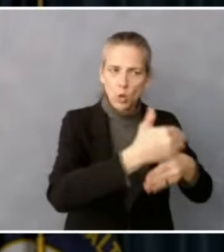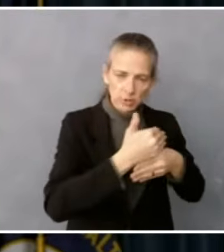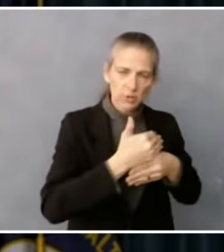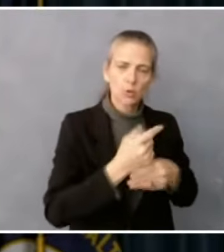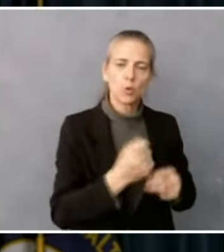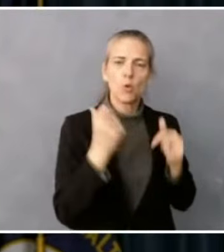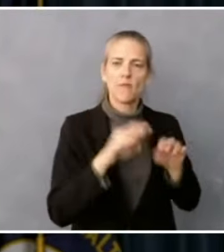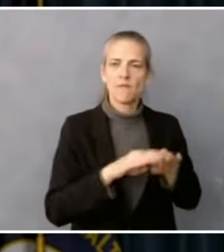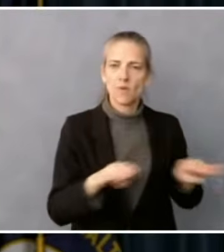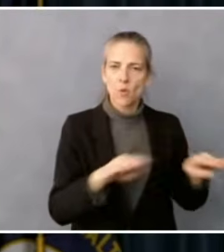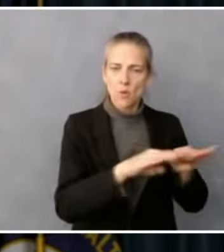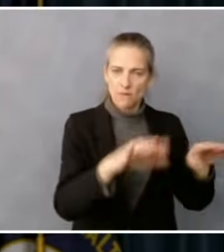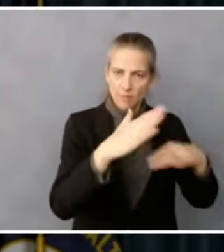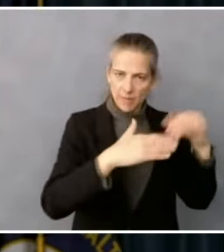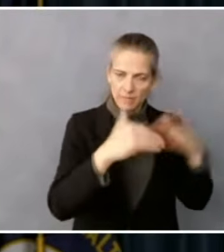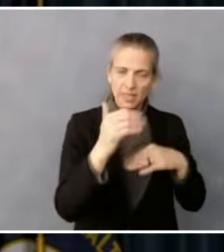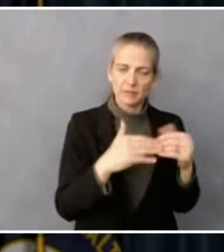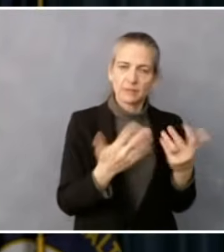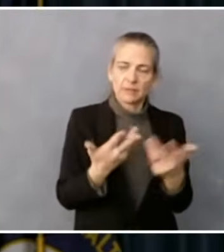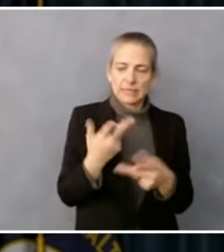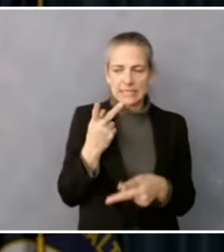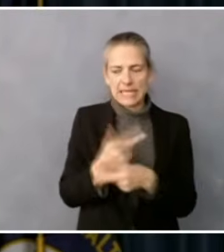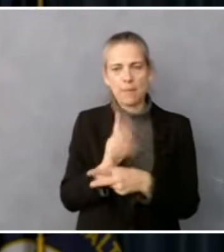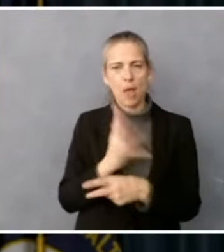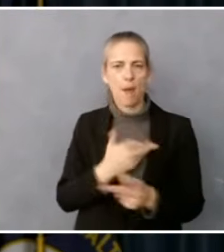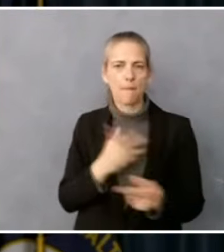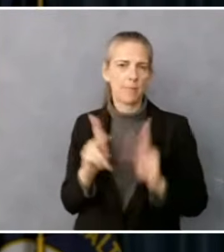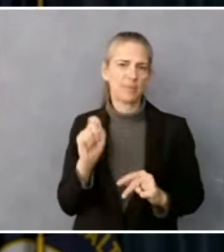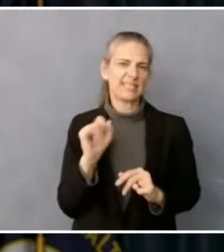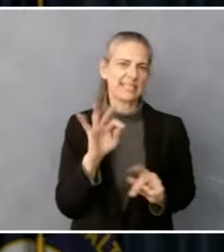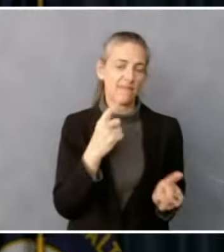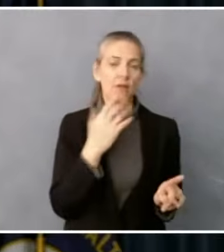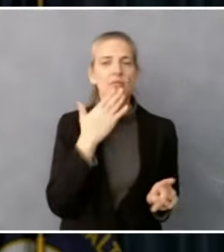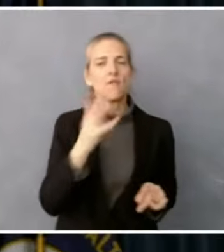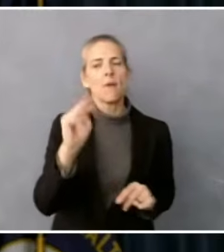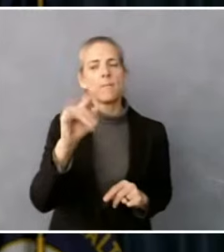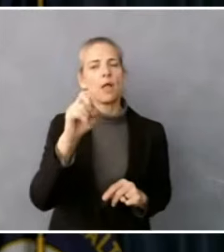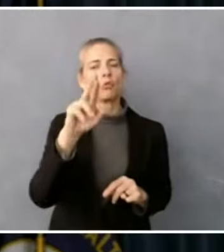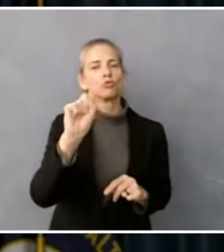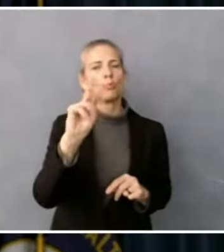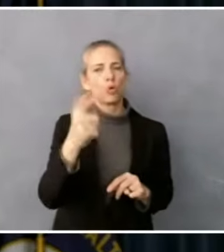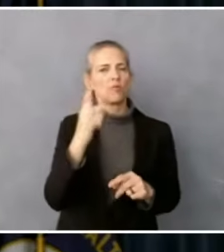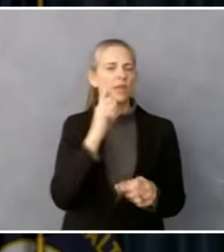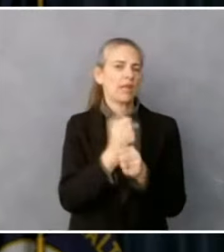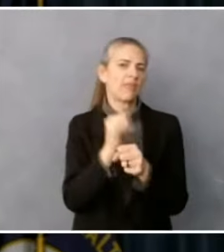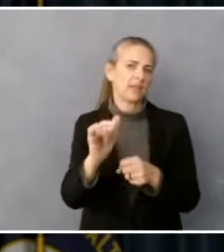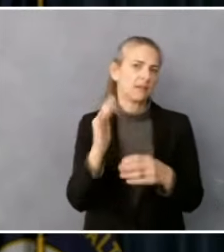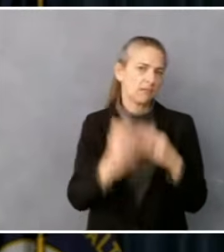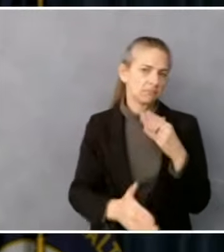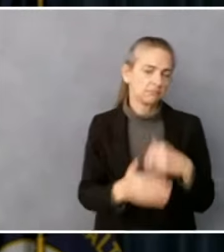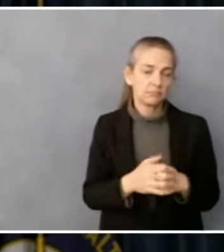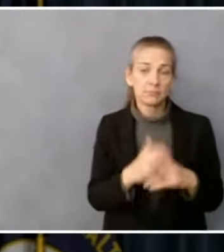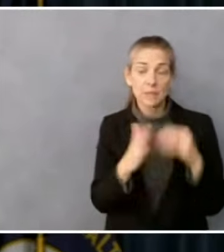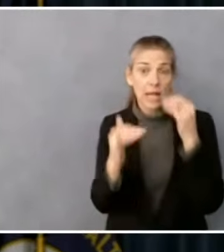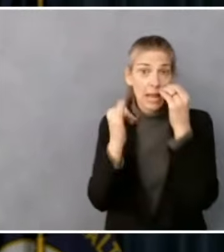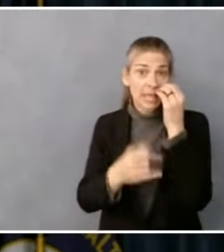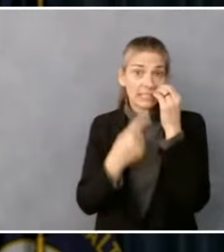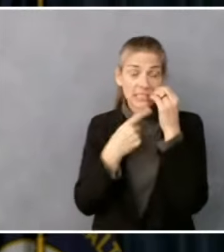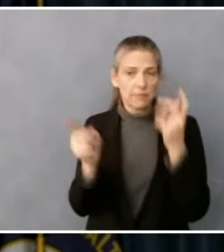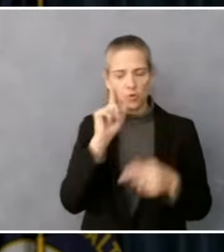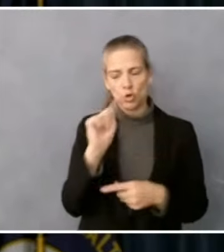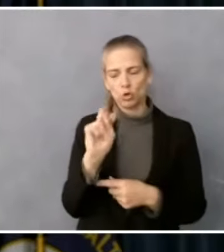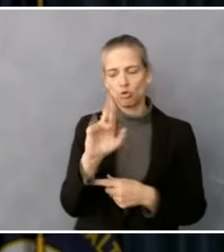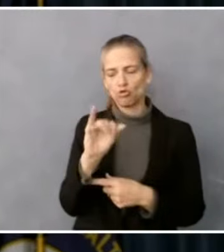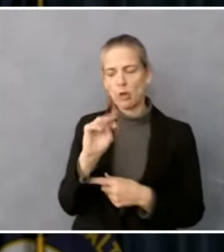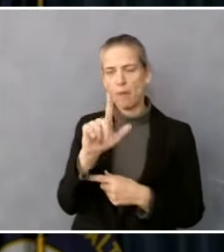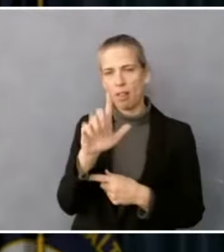of the buildings. That should keep our people safe. So thanks to Millersburg for getting this work done. Our last announcement is for Trimble County. We're